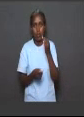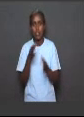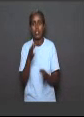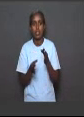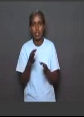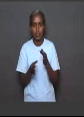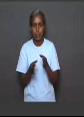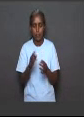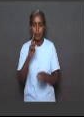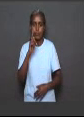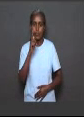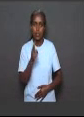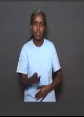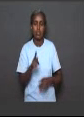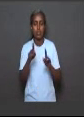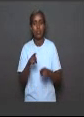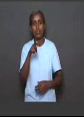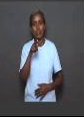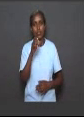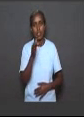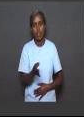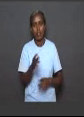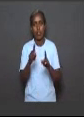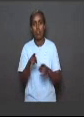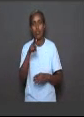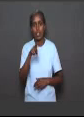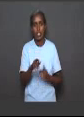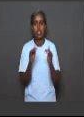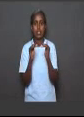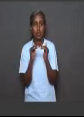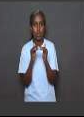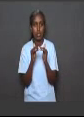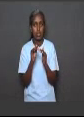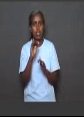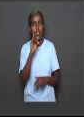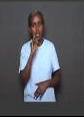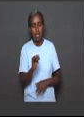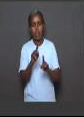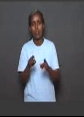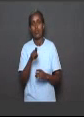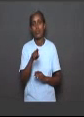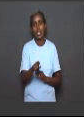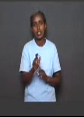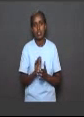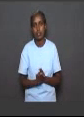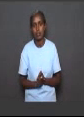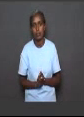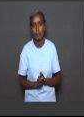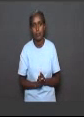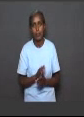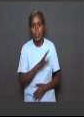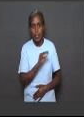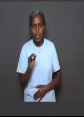and only if g of f of x equals I of